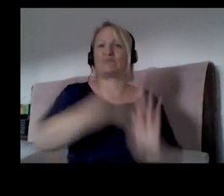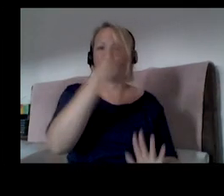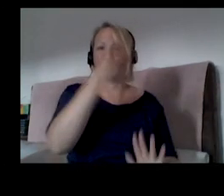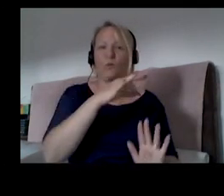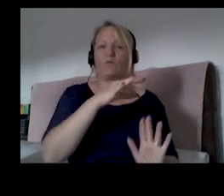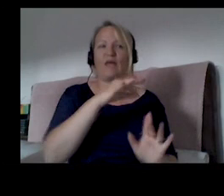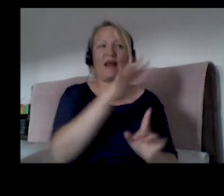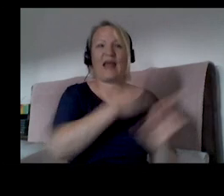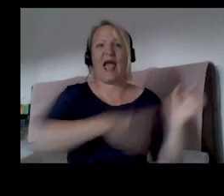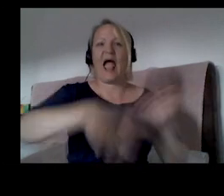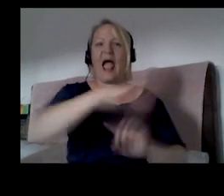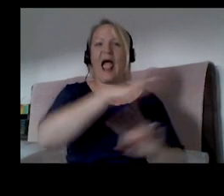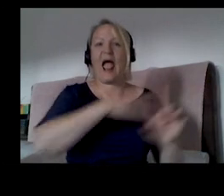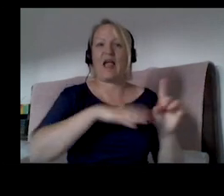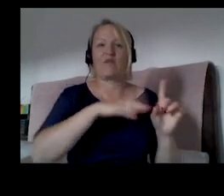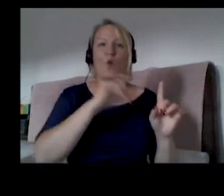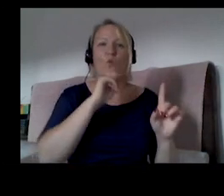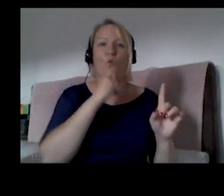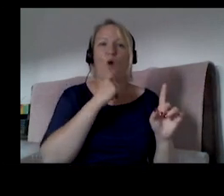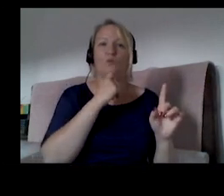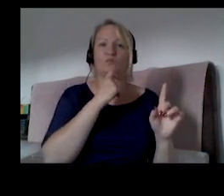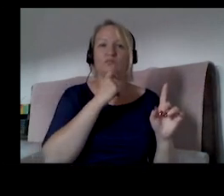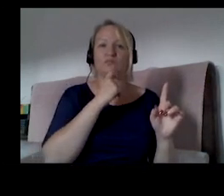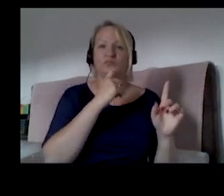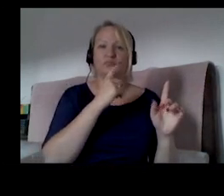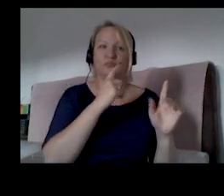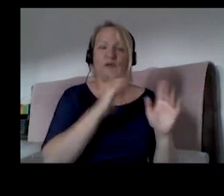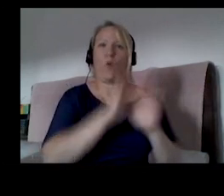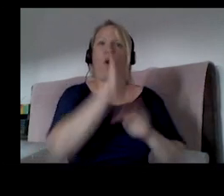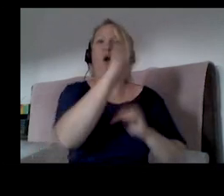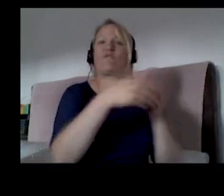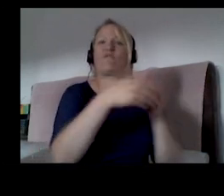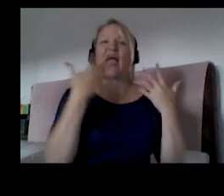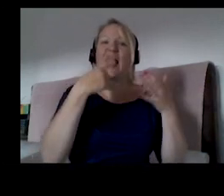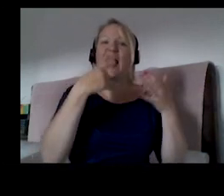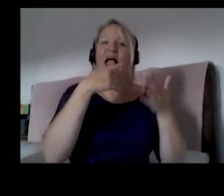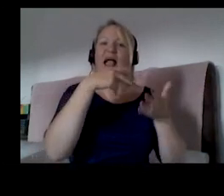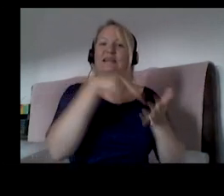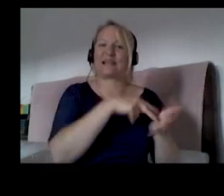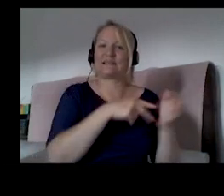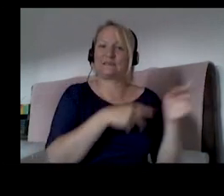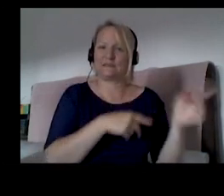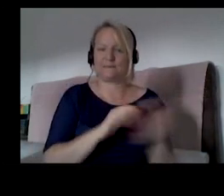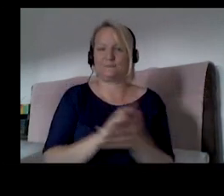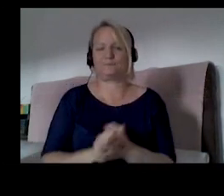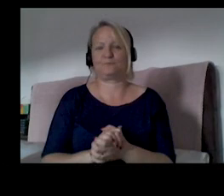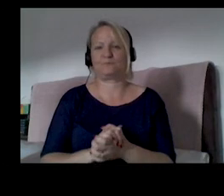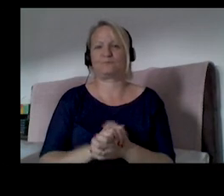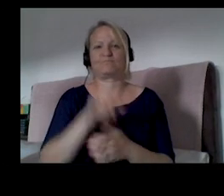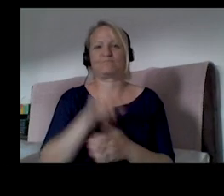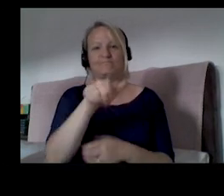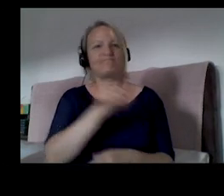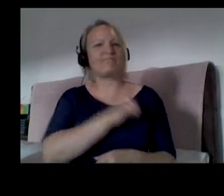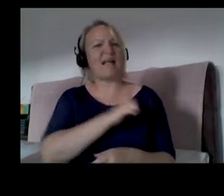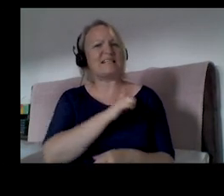Dartford would improve and areas around the Dartford Crossing would no longer exceed air quality standards.